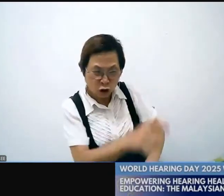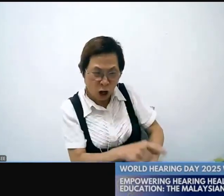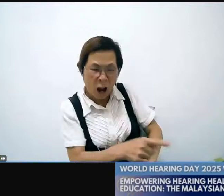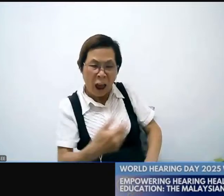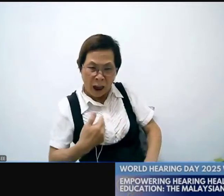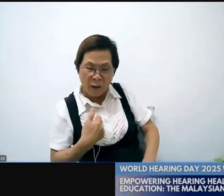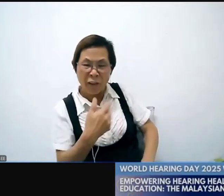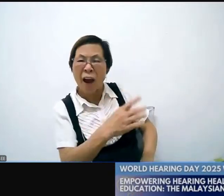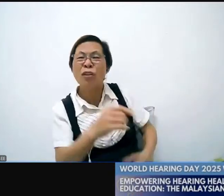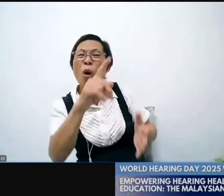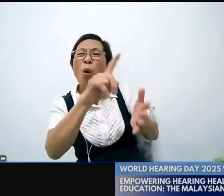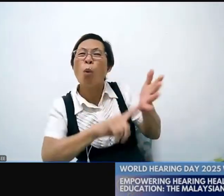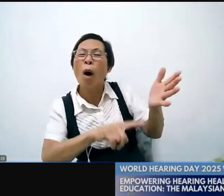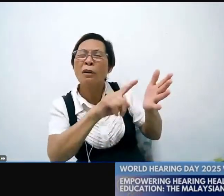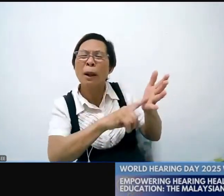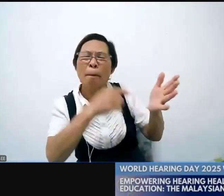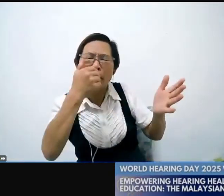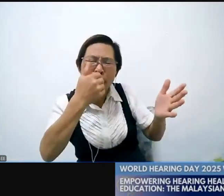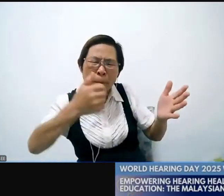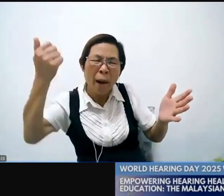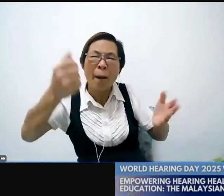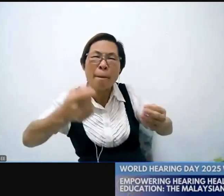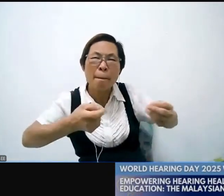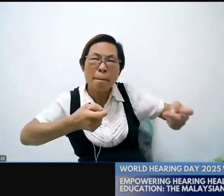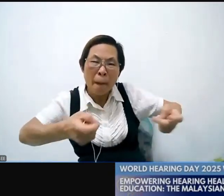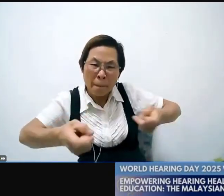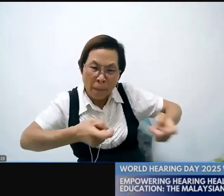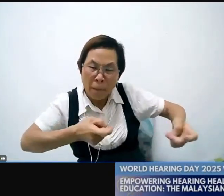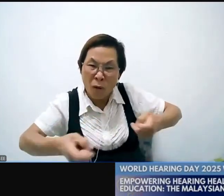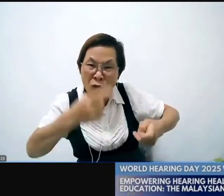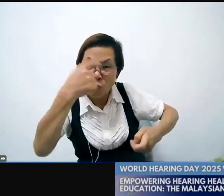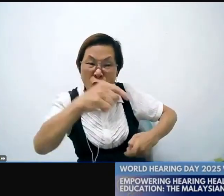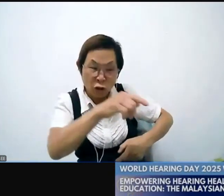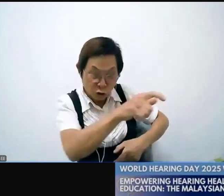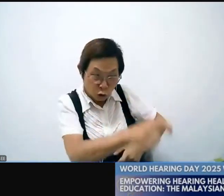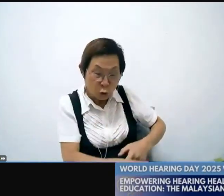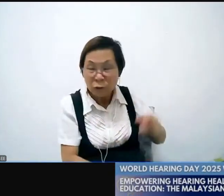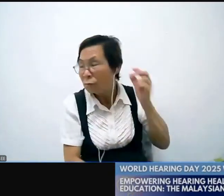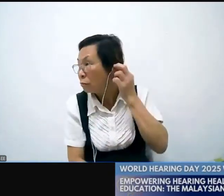also, what is the best management for these kids? Okay,